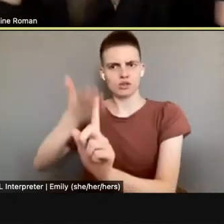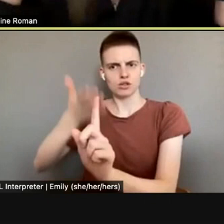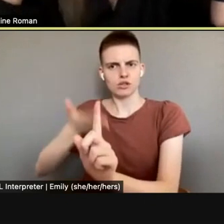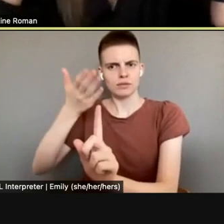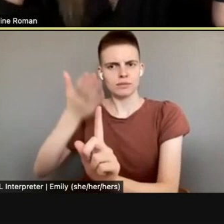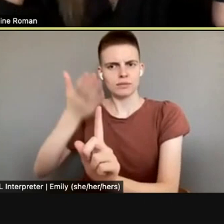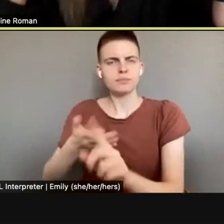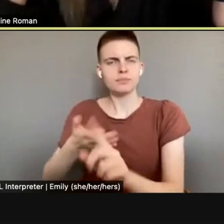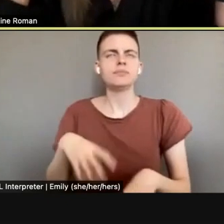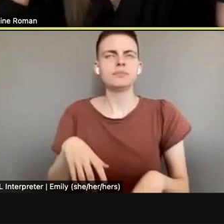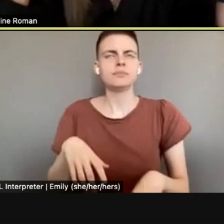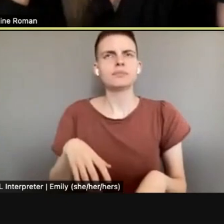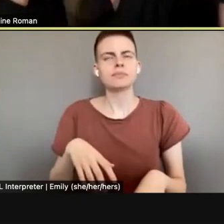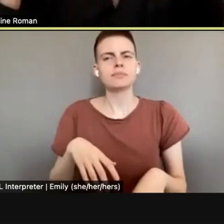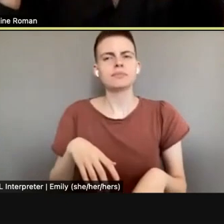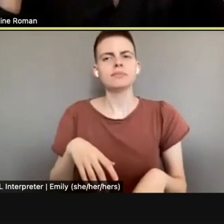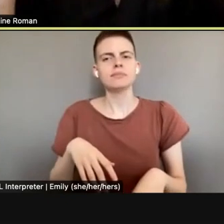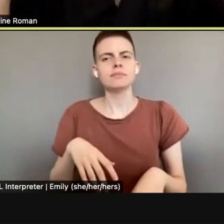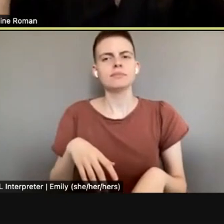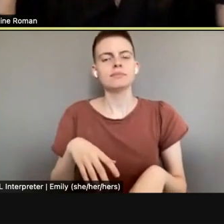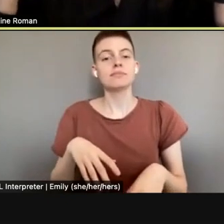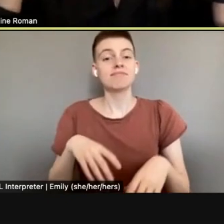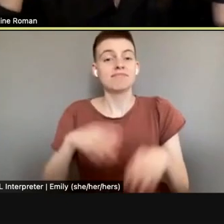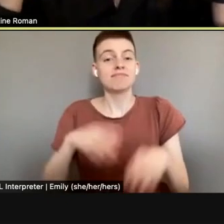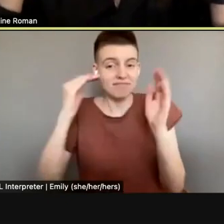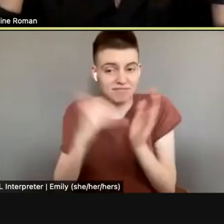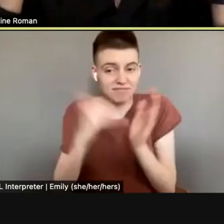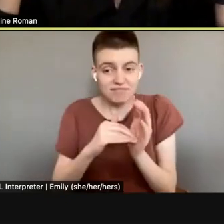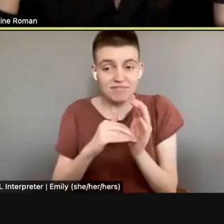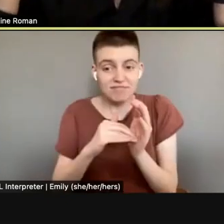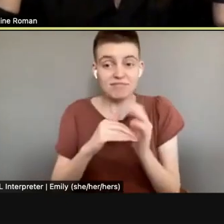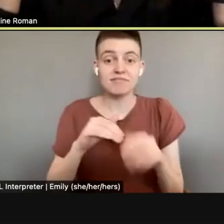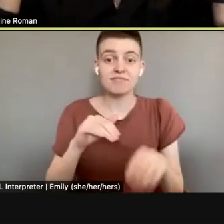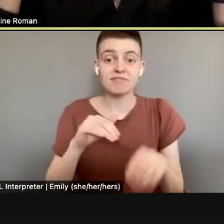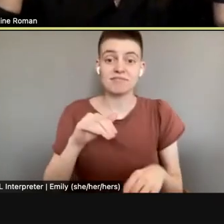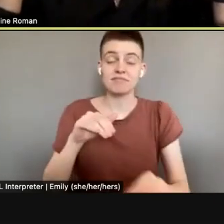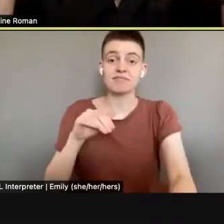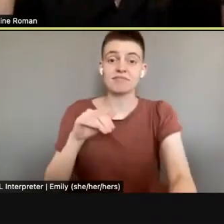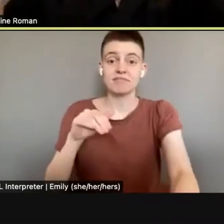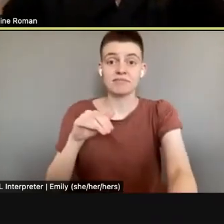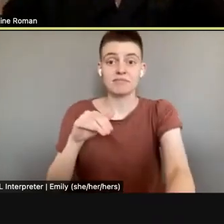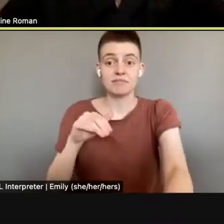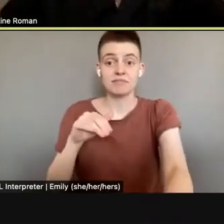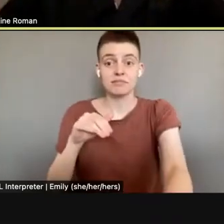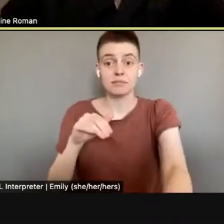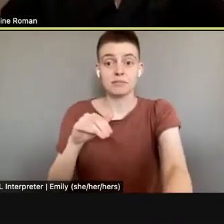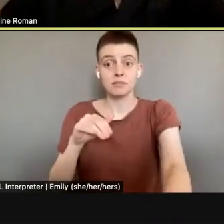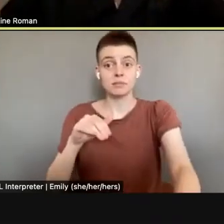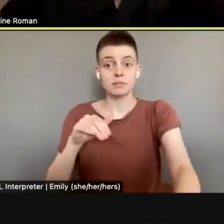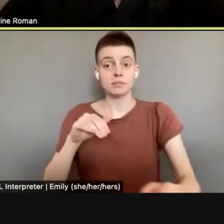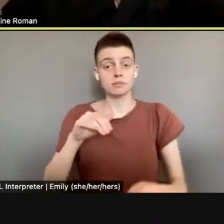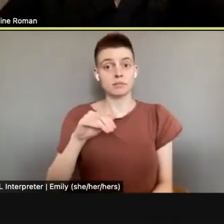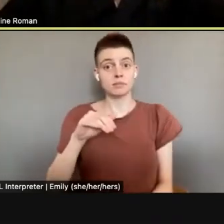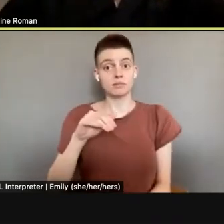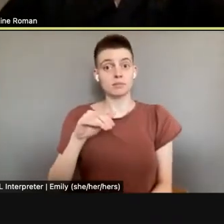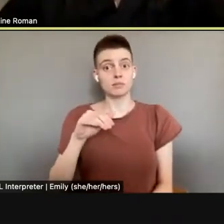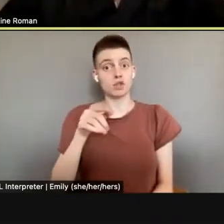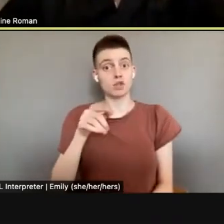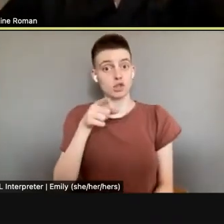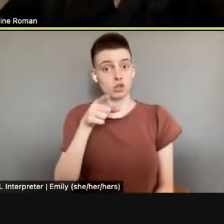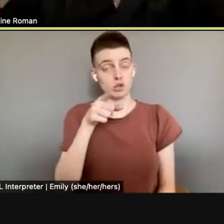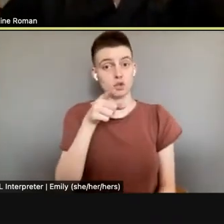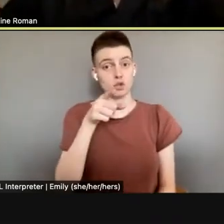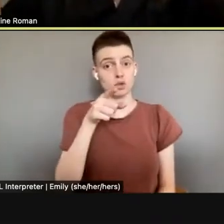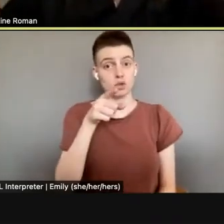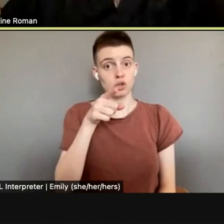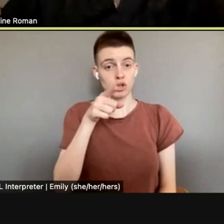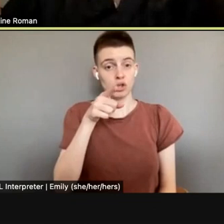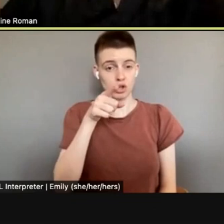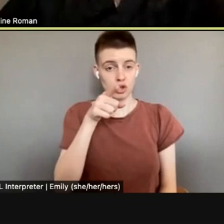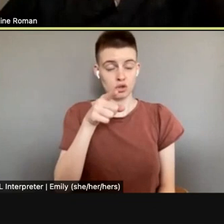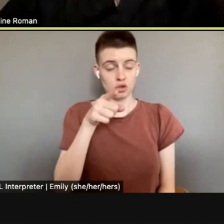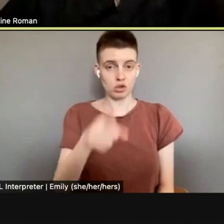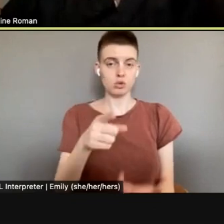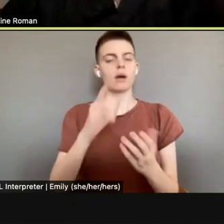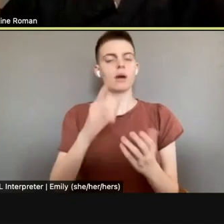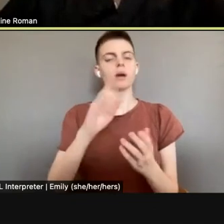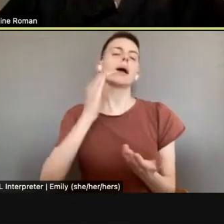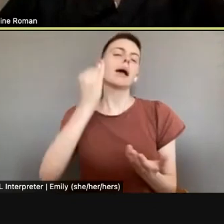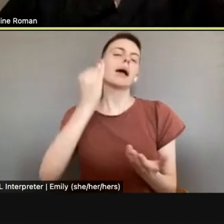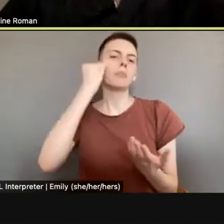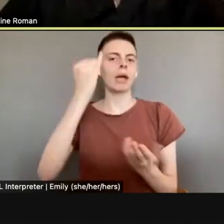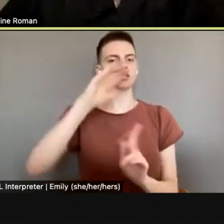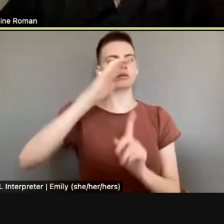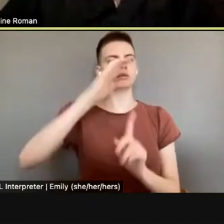we have to, we have to keep in mind that when you are the person looking out and your brain and your vision